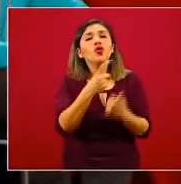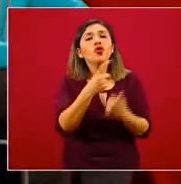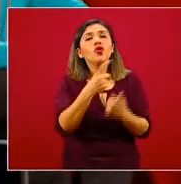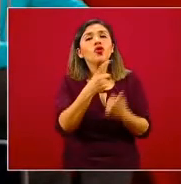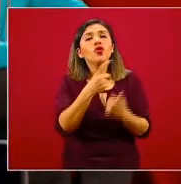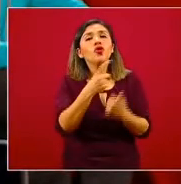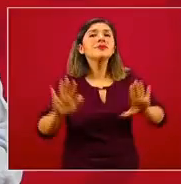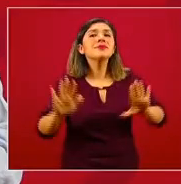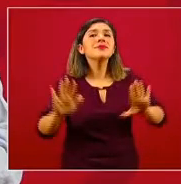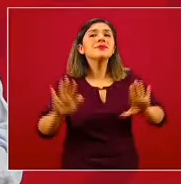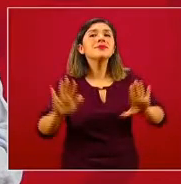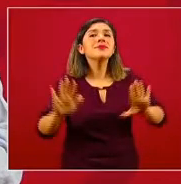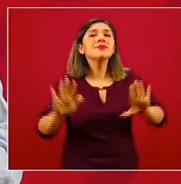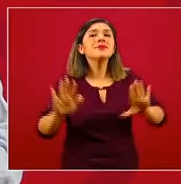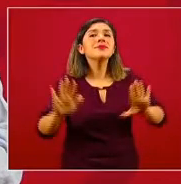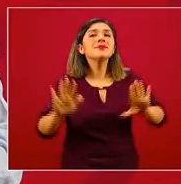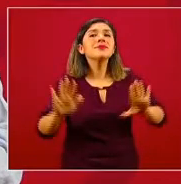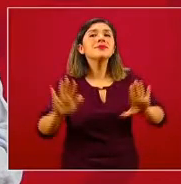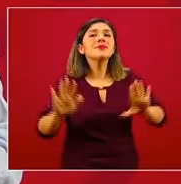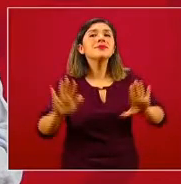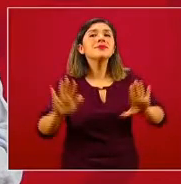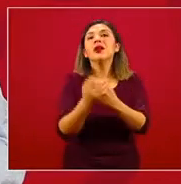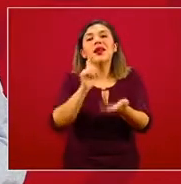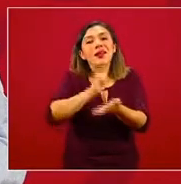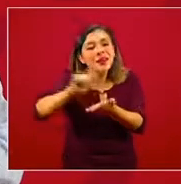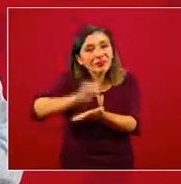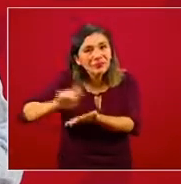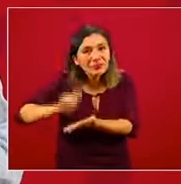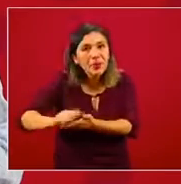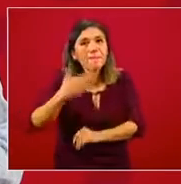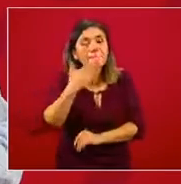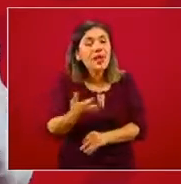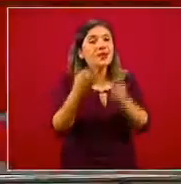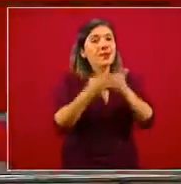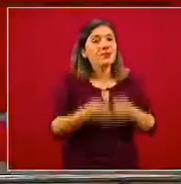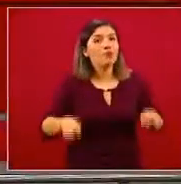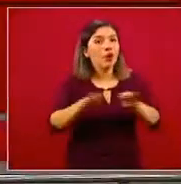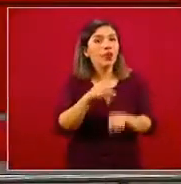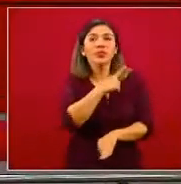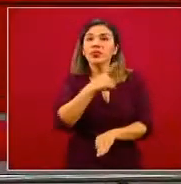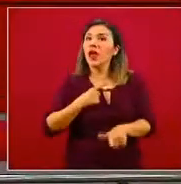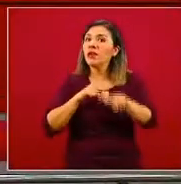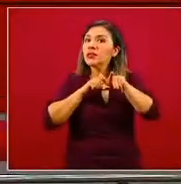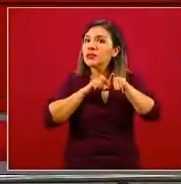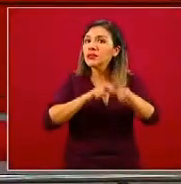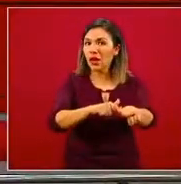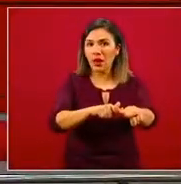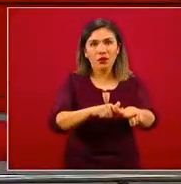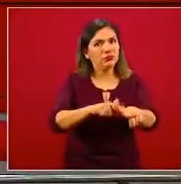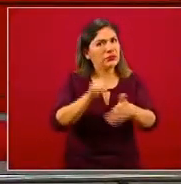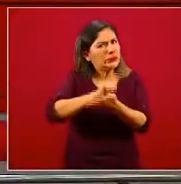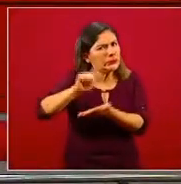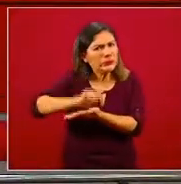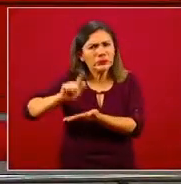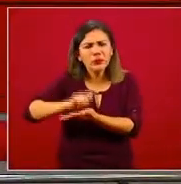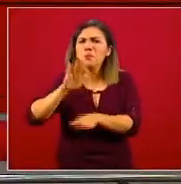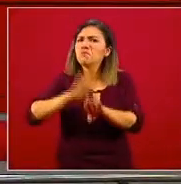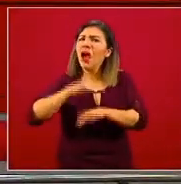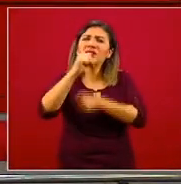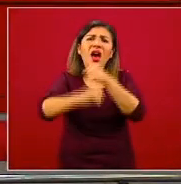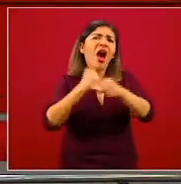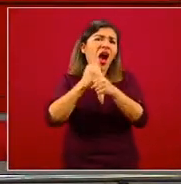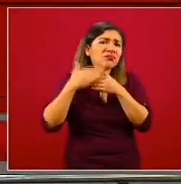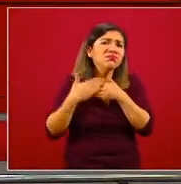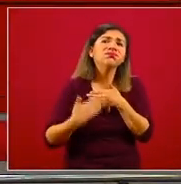and non-essential activities, using protection measures, having protection measures in place. Hygiene